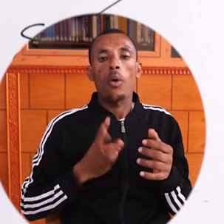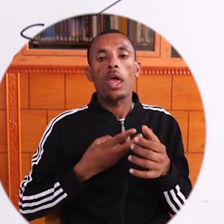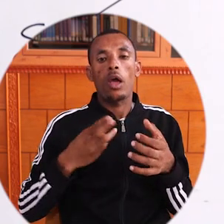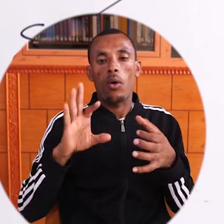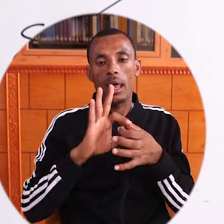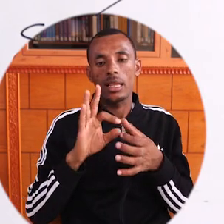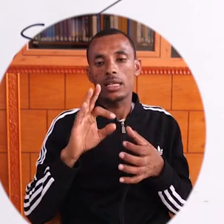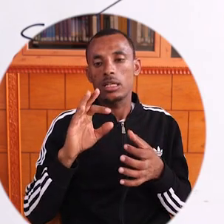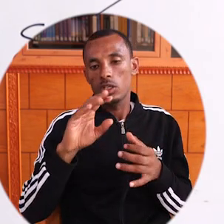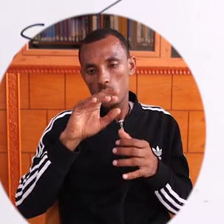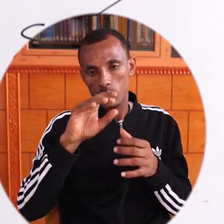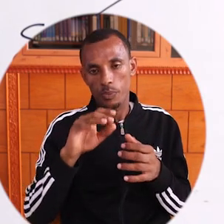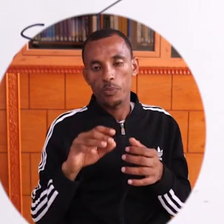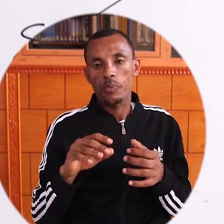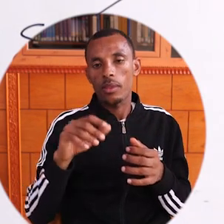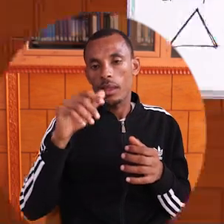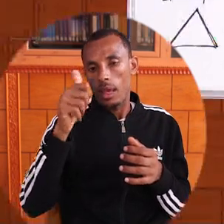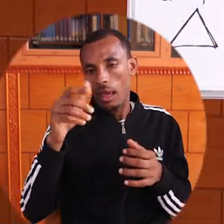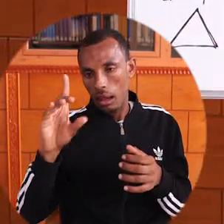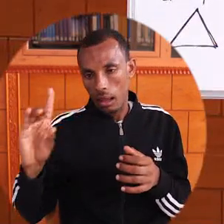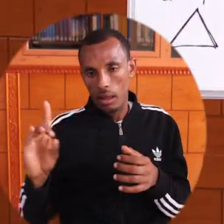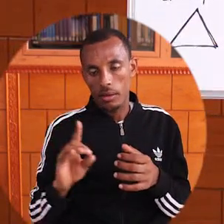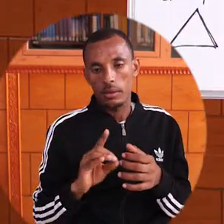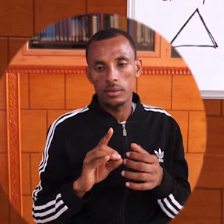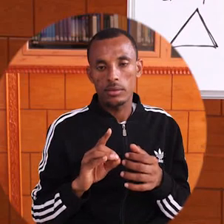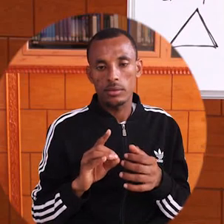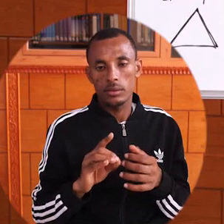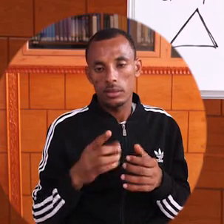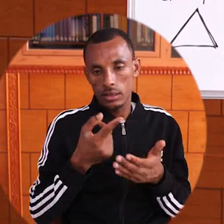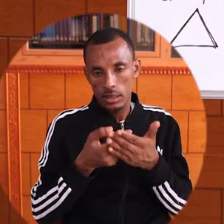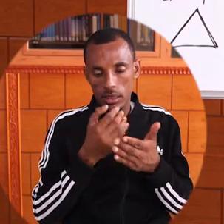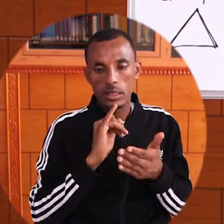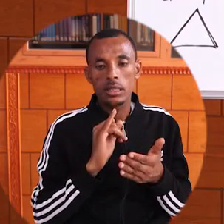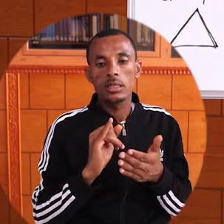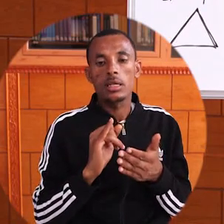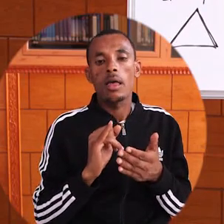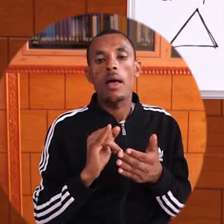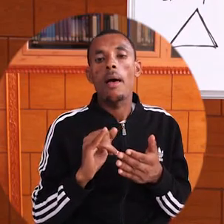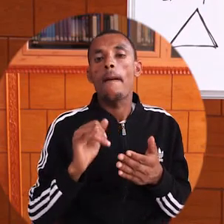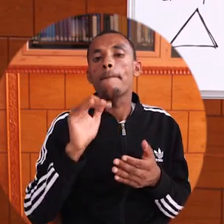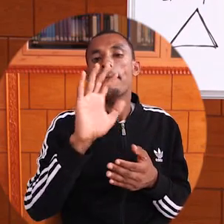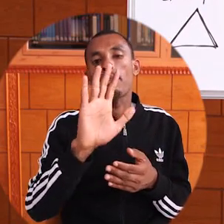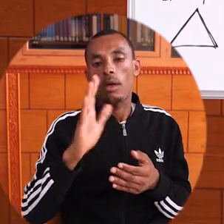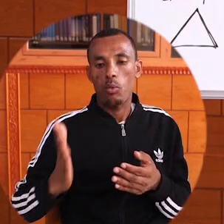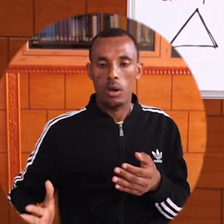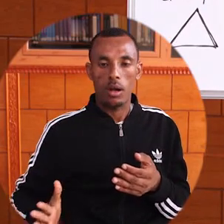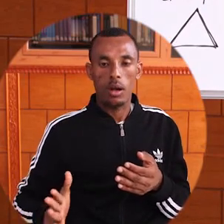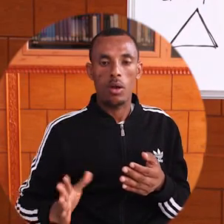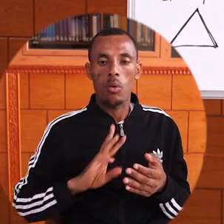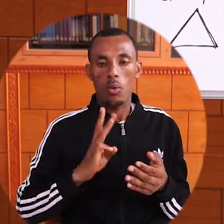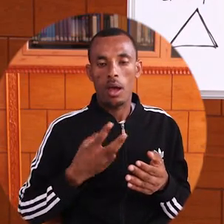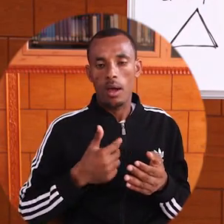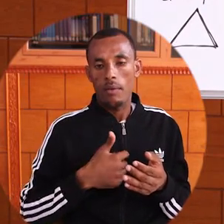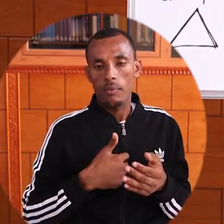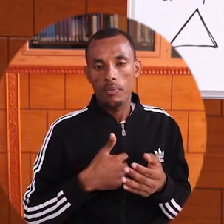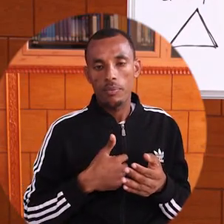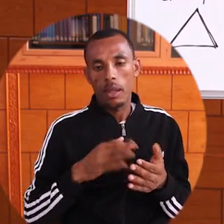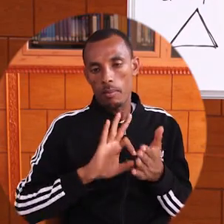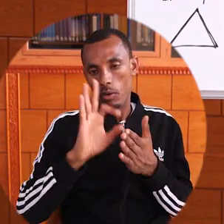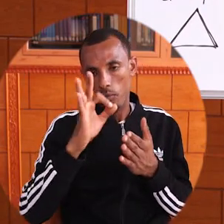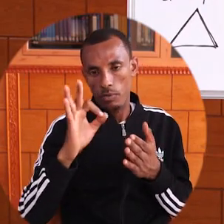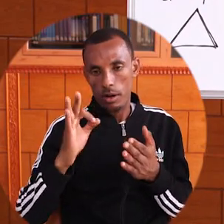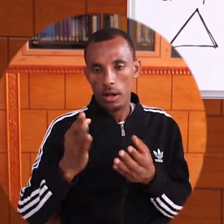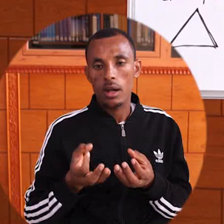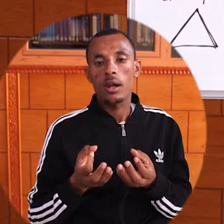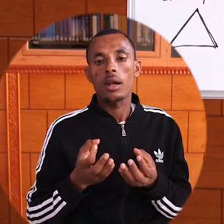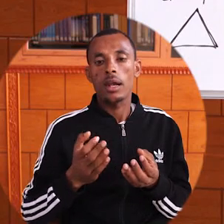AD, so diagonal AD. So this is a pentagon having from one vertex, the number of diagonal we get